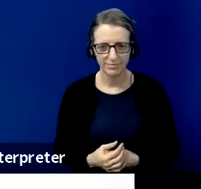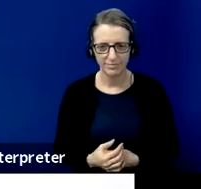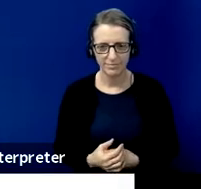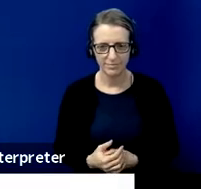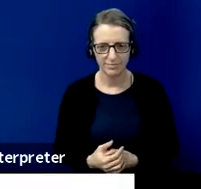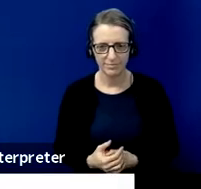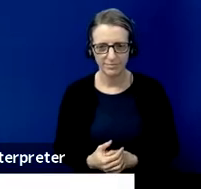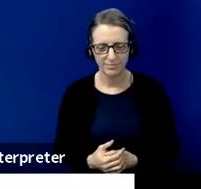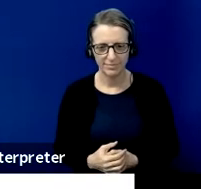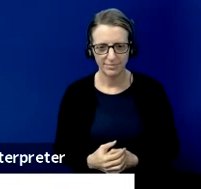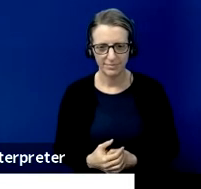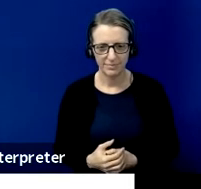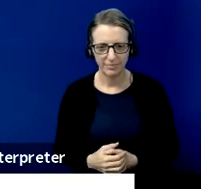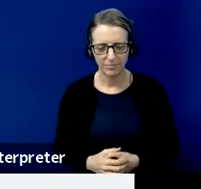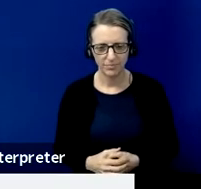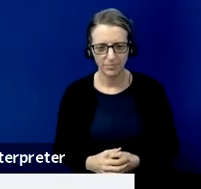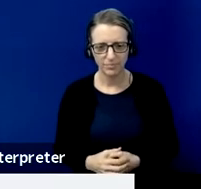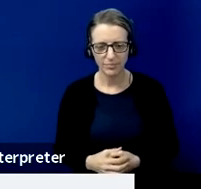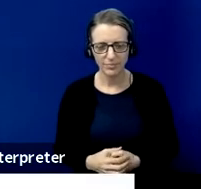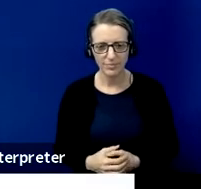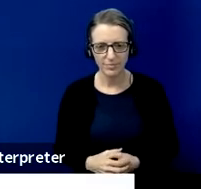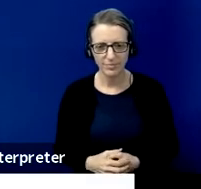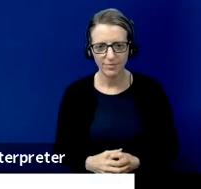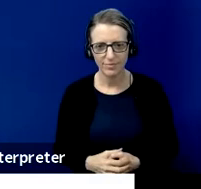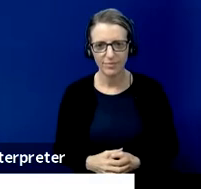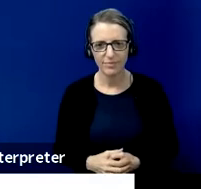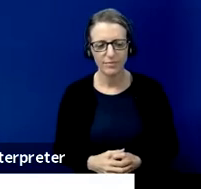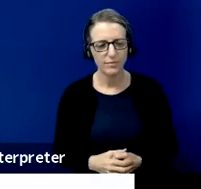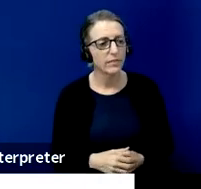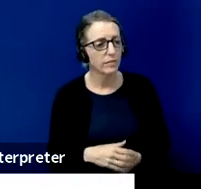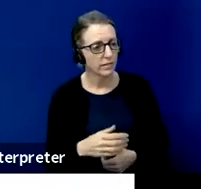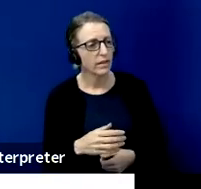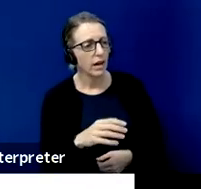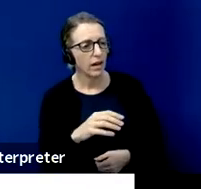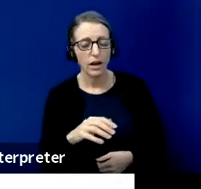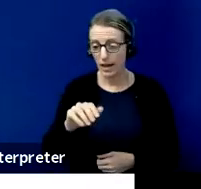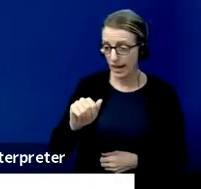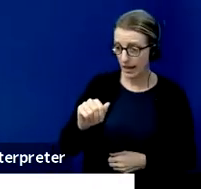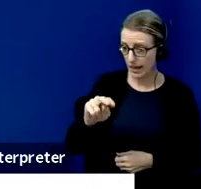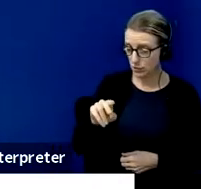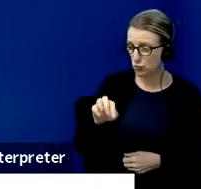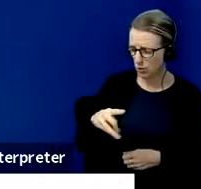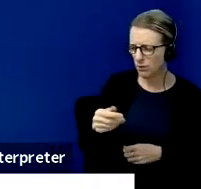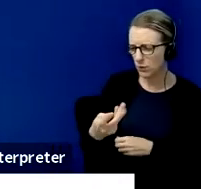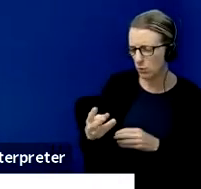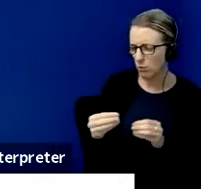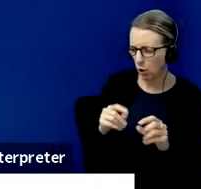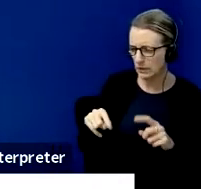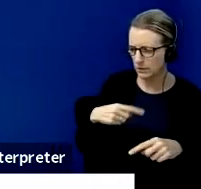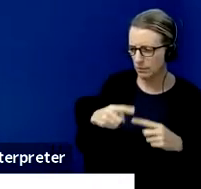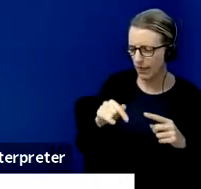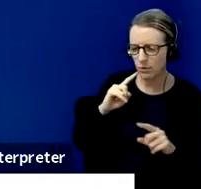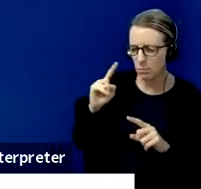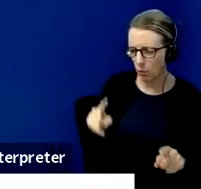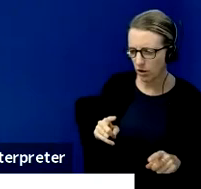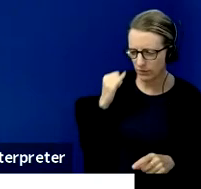I'm going to try something. Andrew, there's a few more questions about that report if you're ready. Yep. Okay.